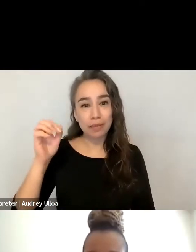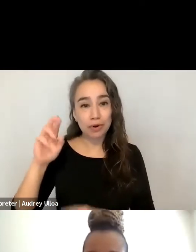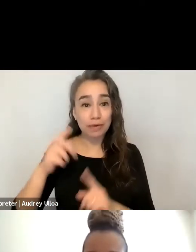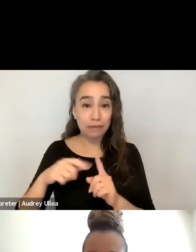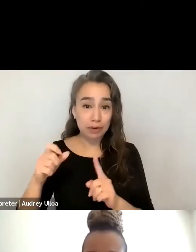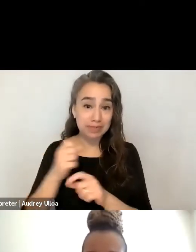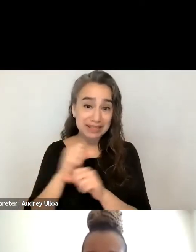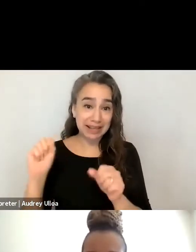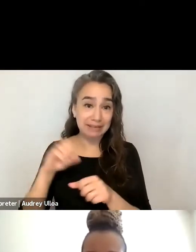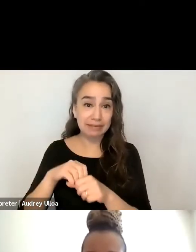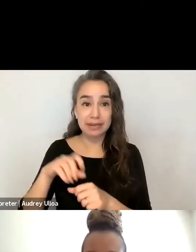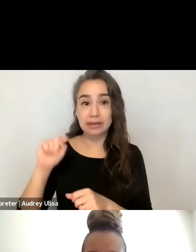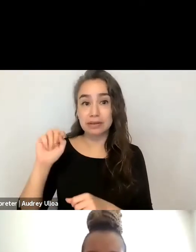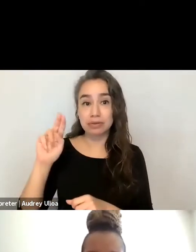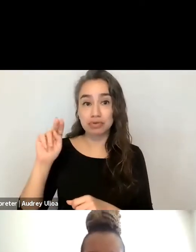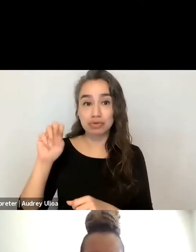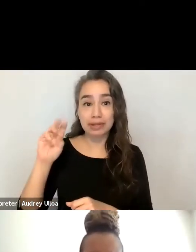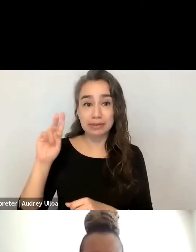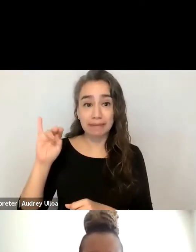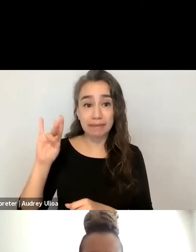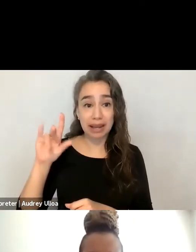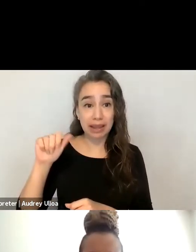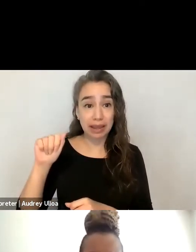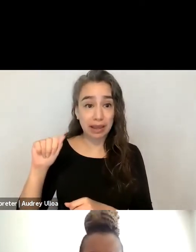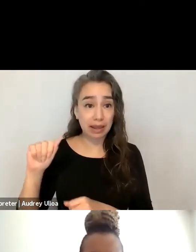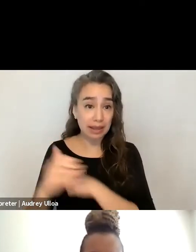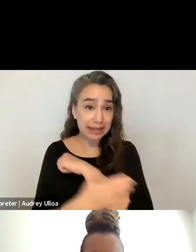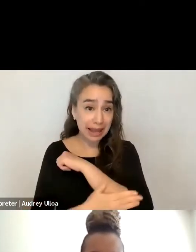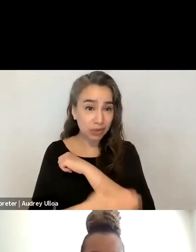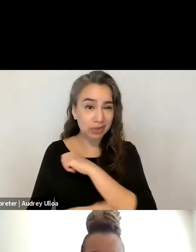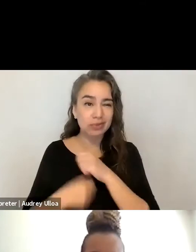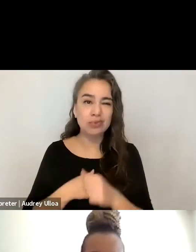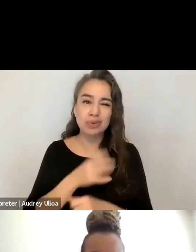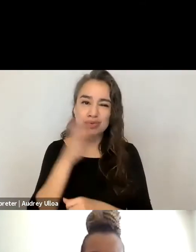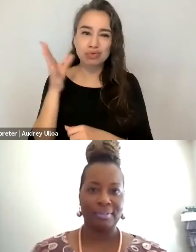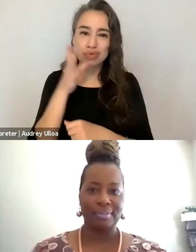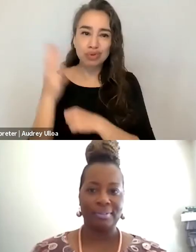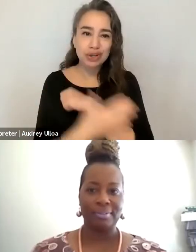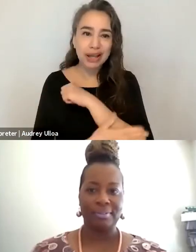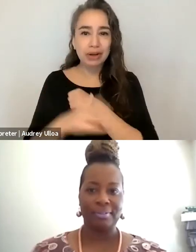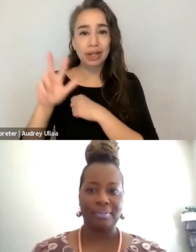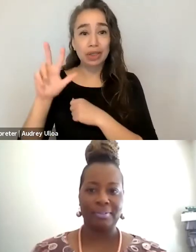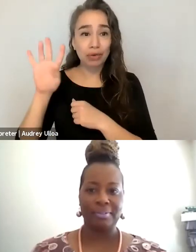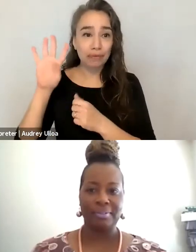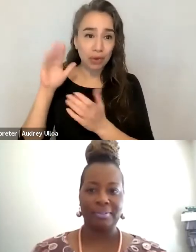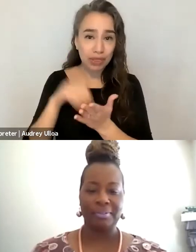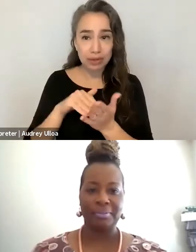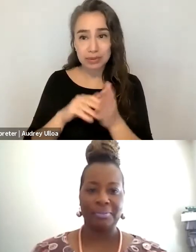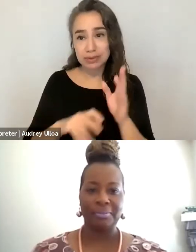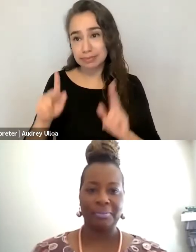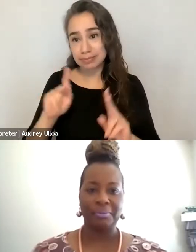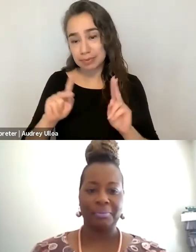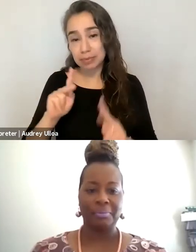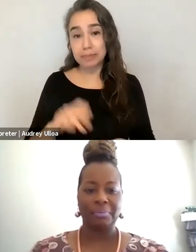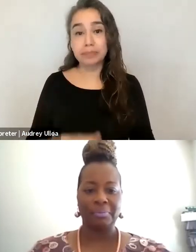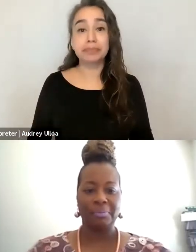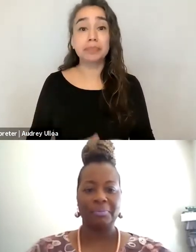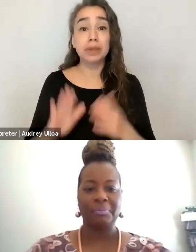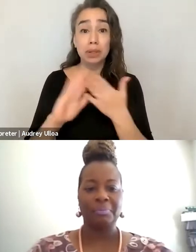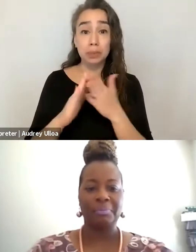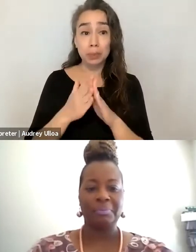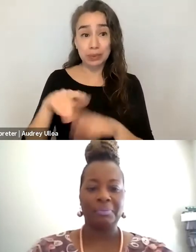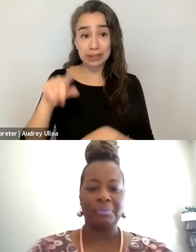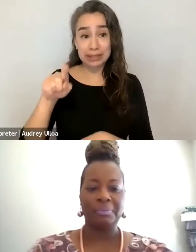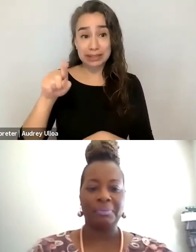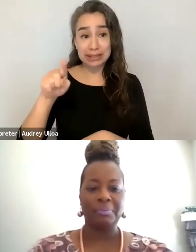Transylvania County. We're also a really rural county with about 34,000 people. Community needs, I